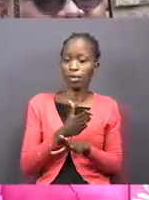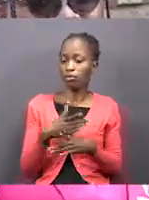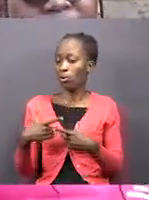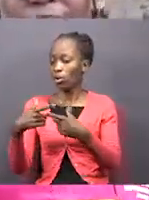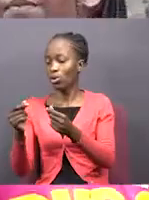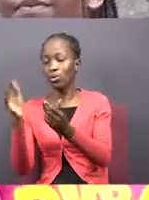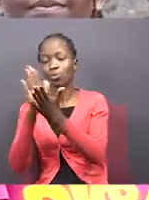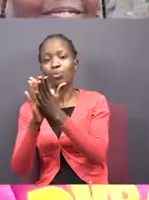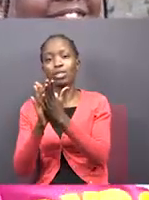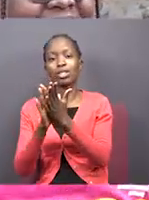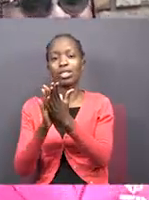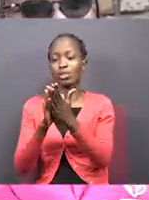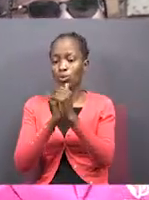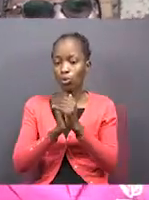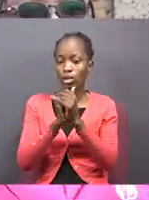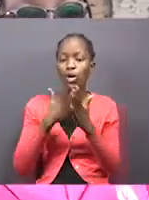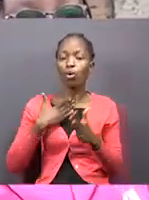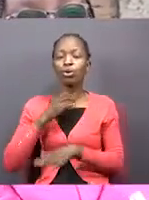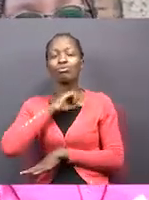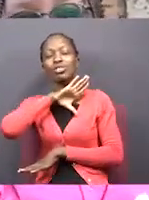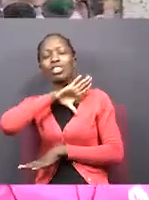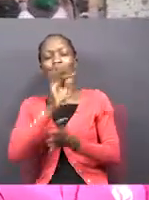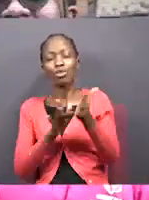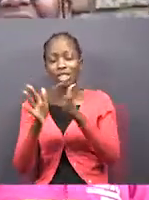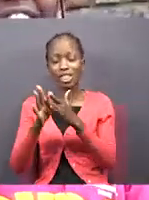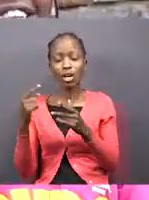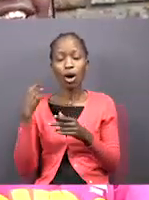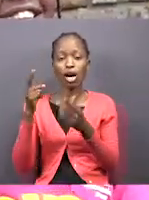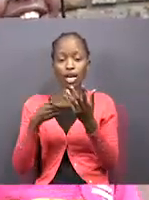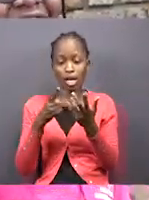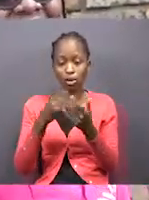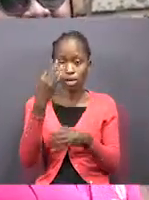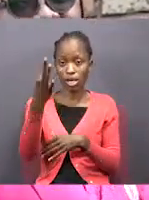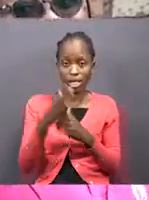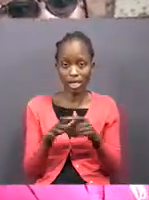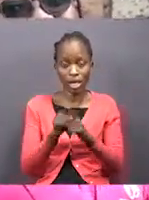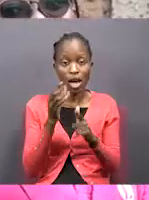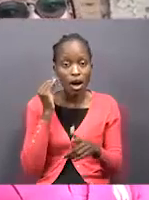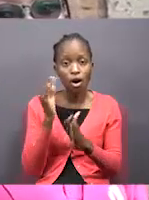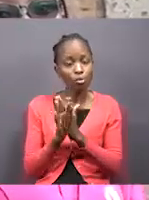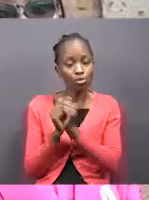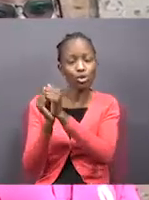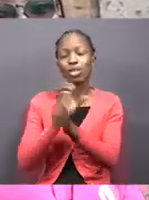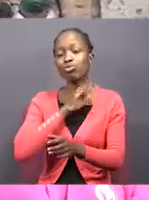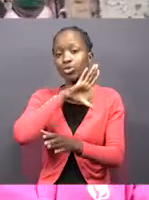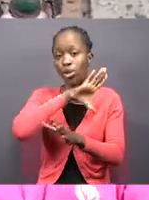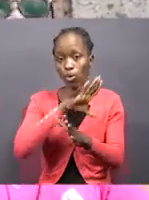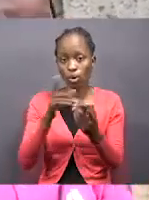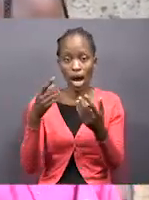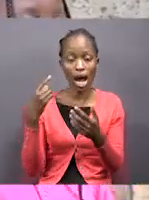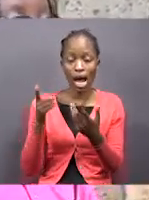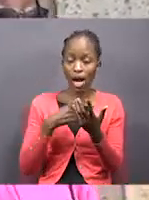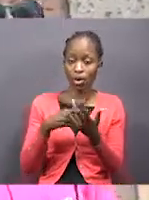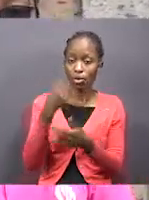three, I want you to shout, to dance, to jump. If you want to jump on daddy, you can jump on him, or also if on mom, and let's celebrate God. Cindy,